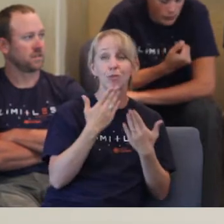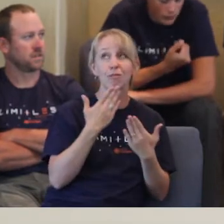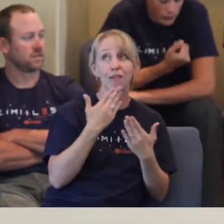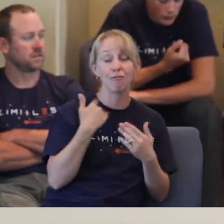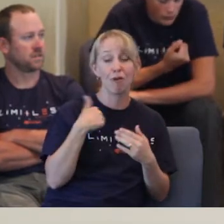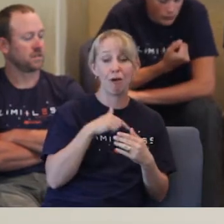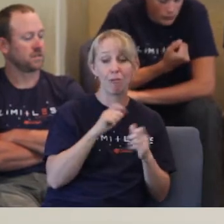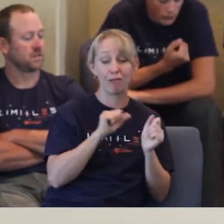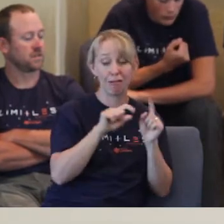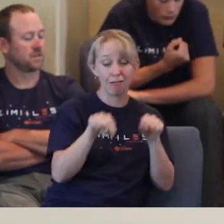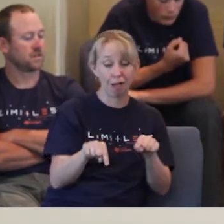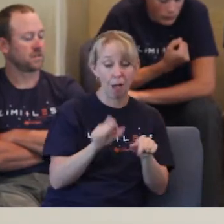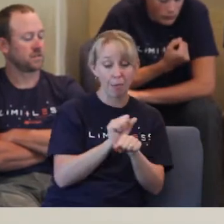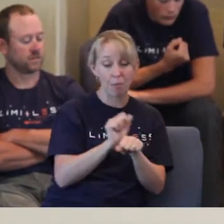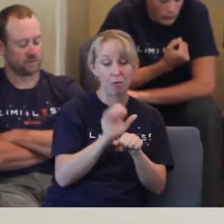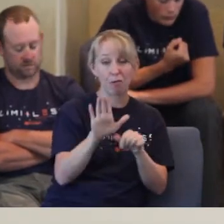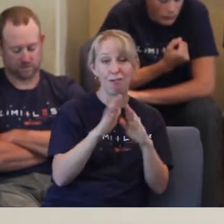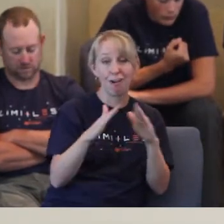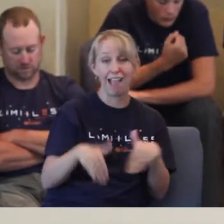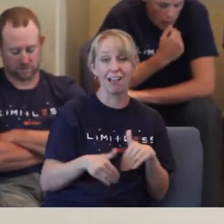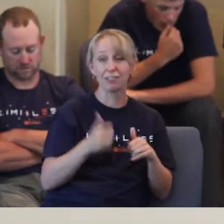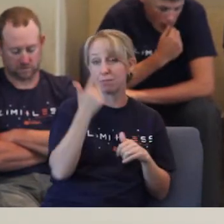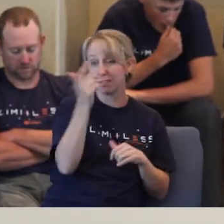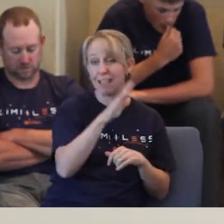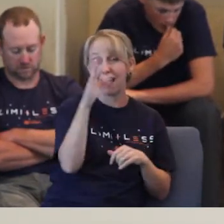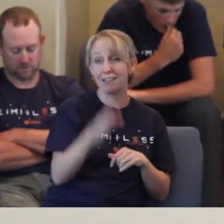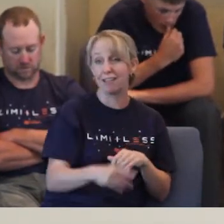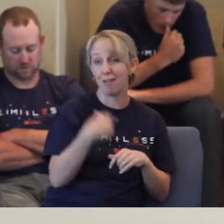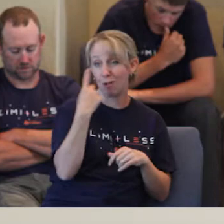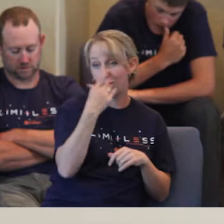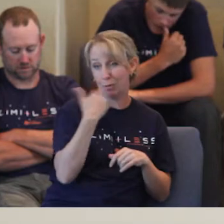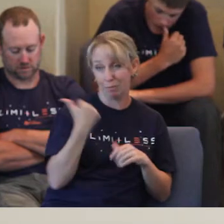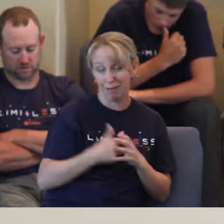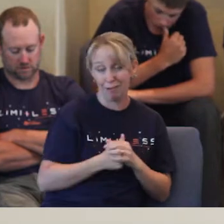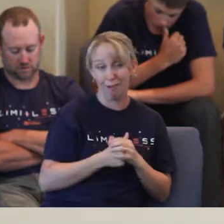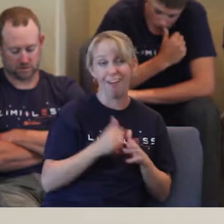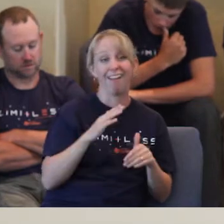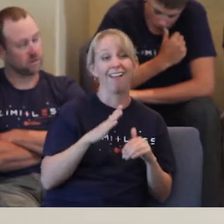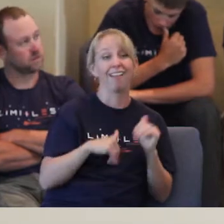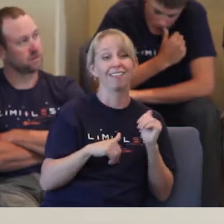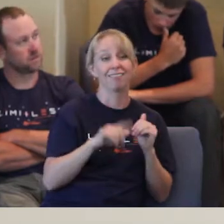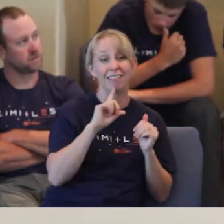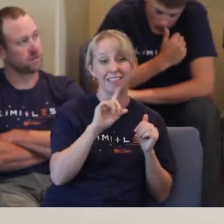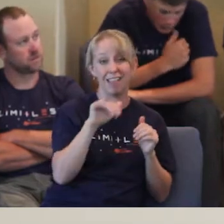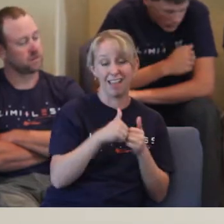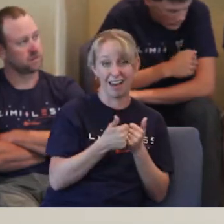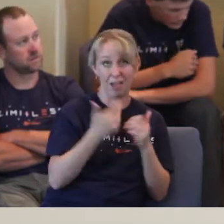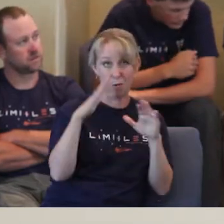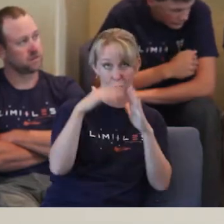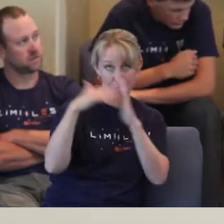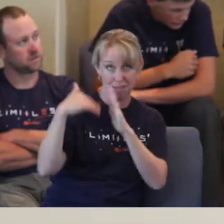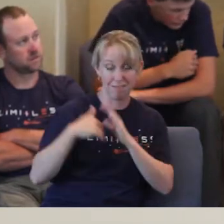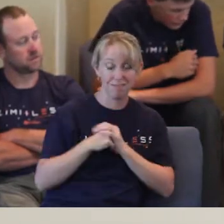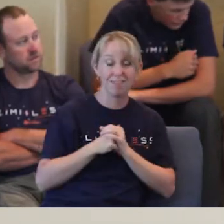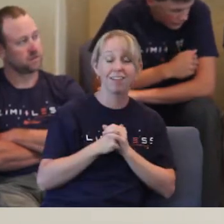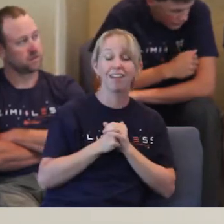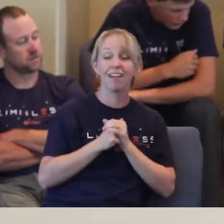and she told me that she was thankful that we could come and work on her house because it never looked